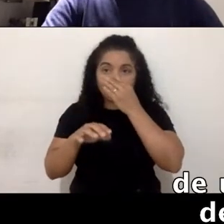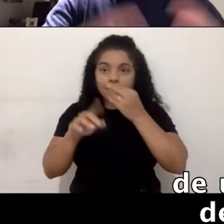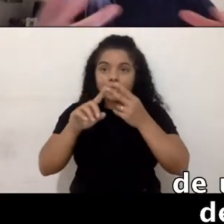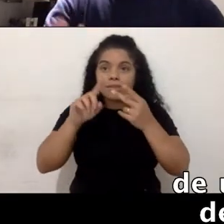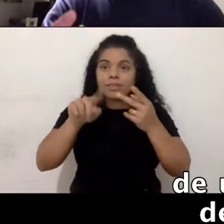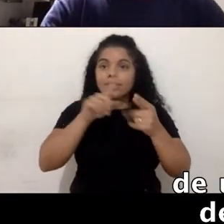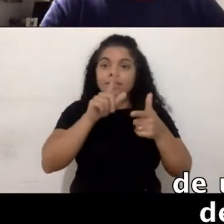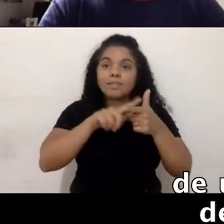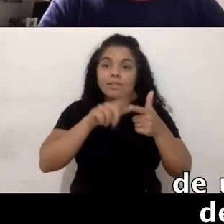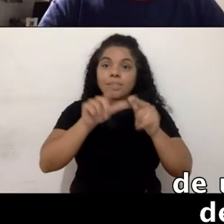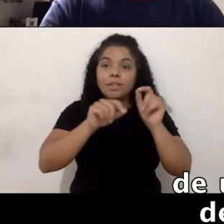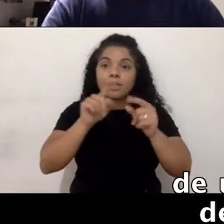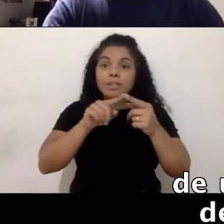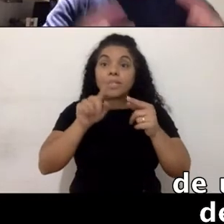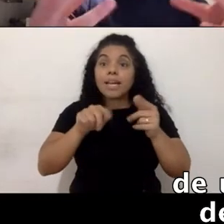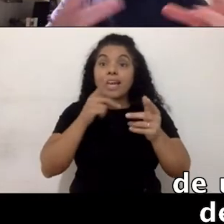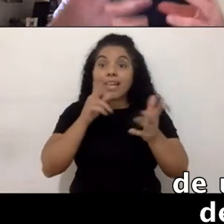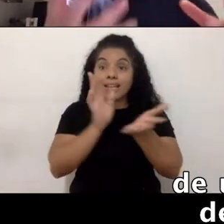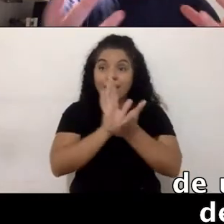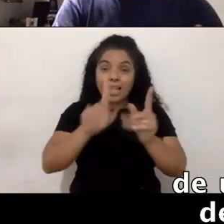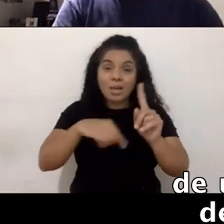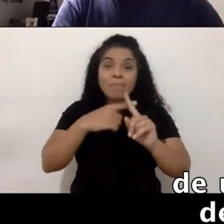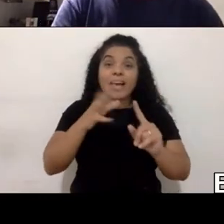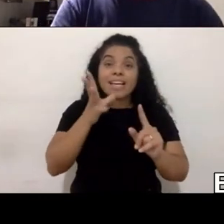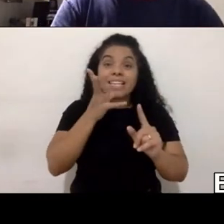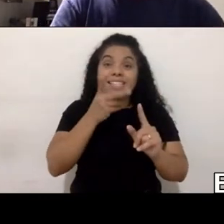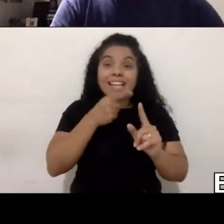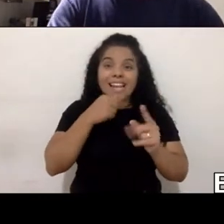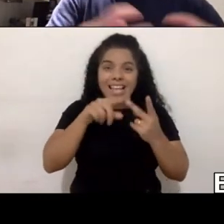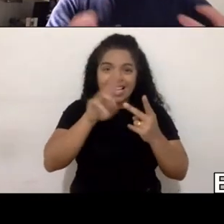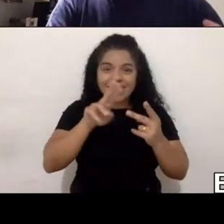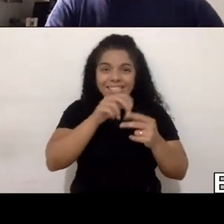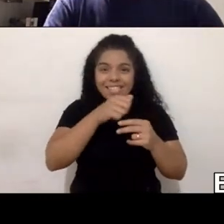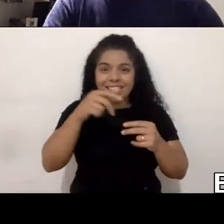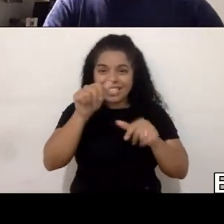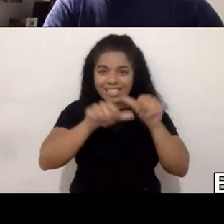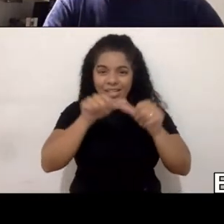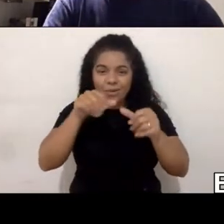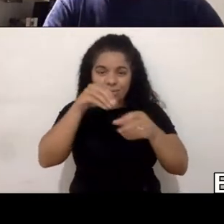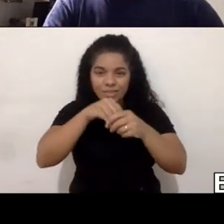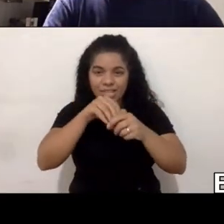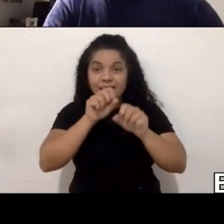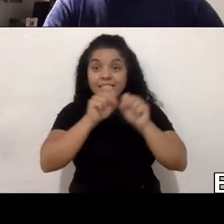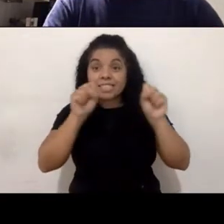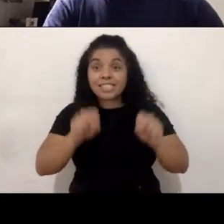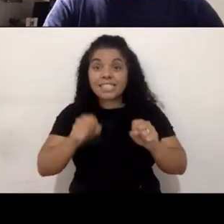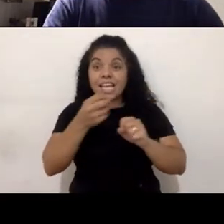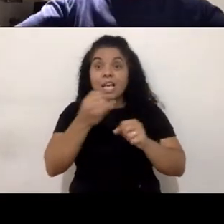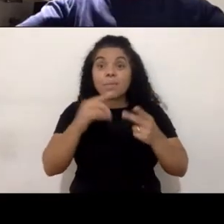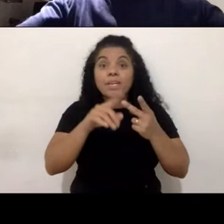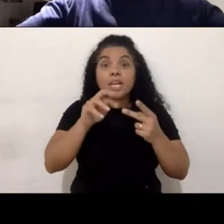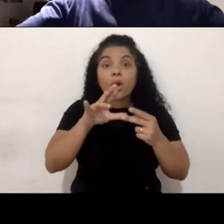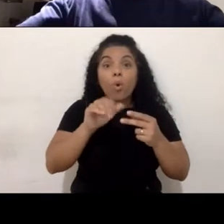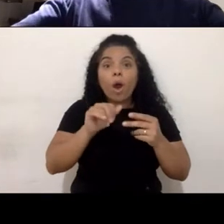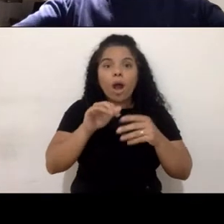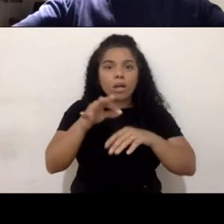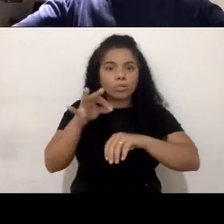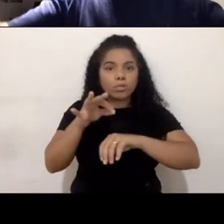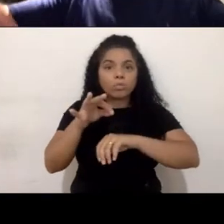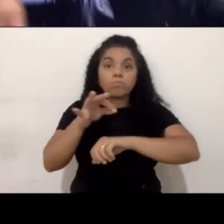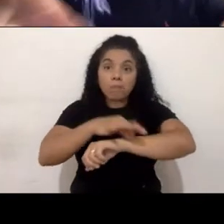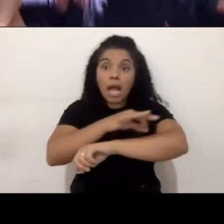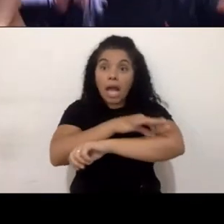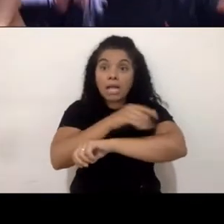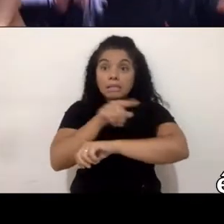apply a single change in your system of that architectural quantum. So here your architectural quantum is quite large. And that makes it hard